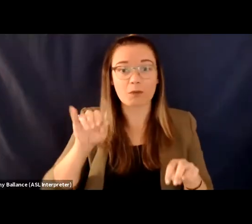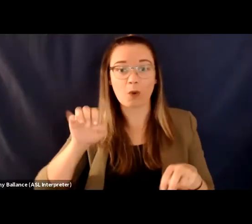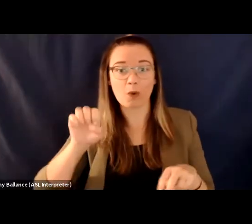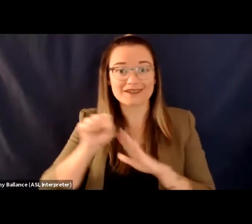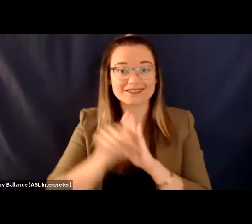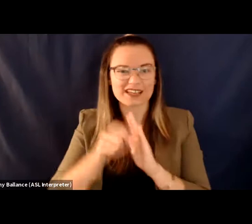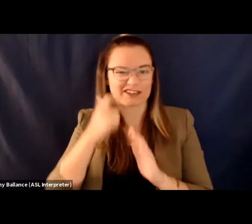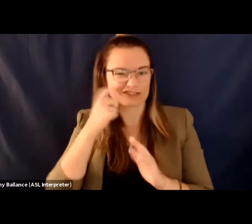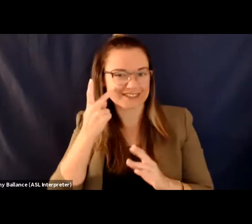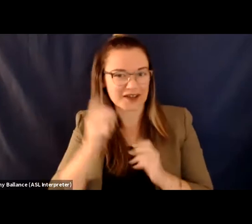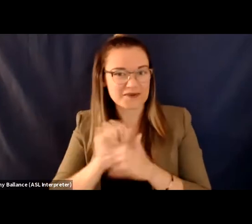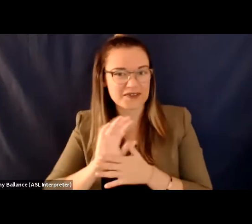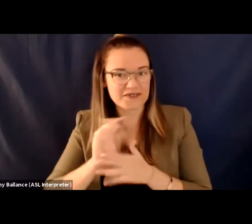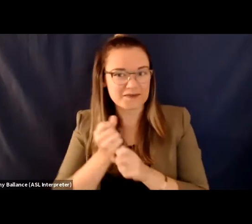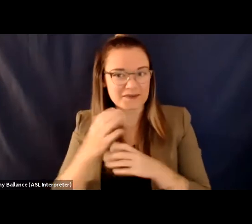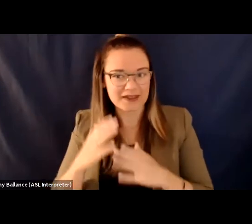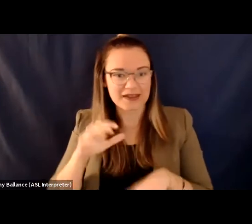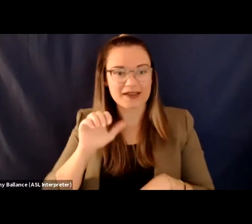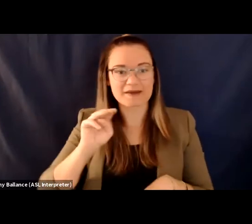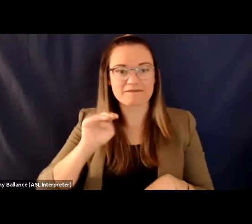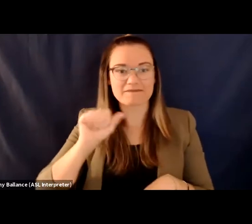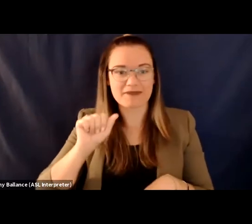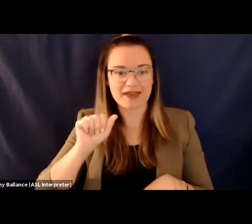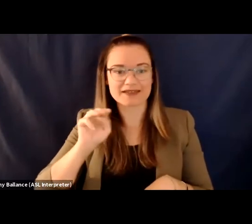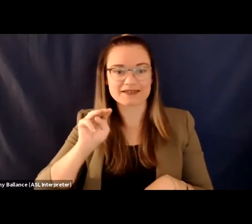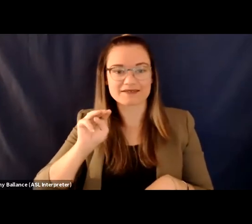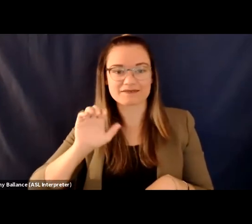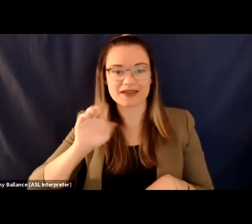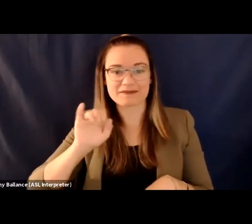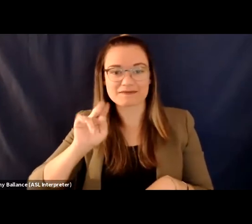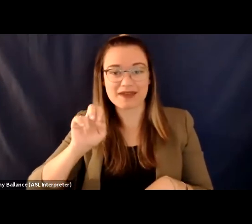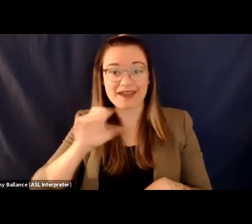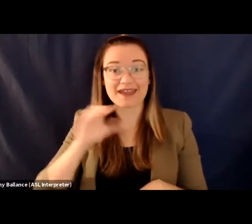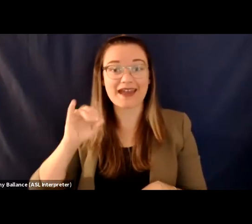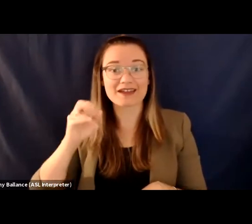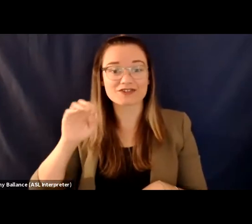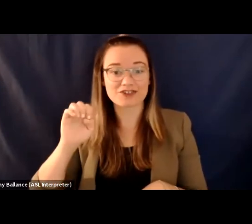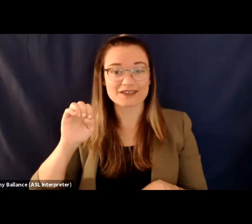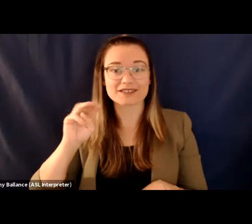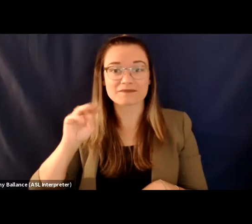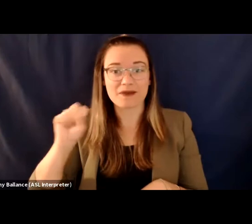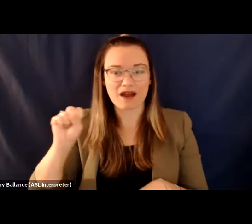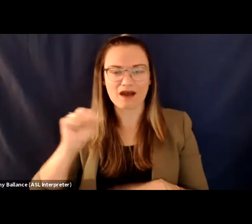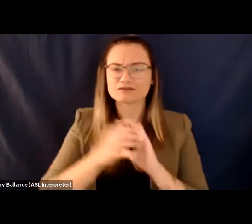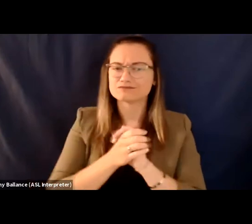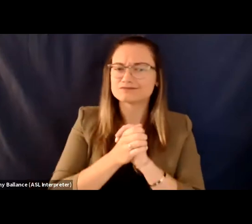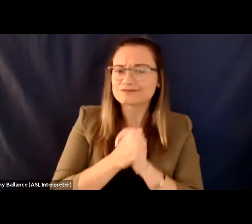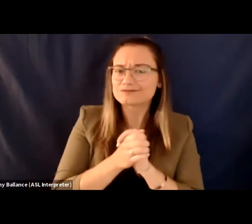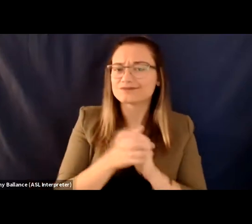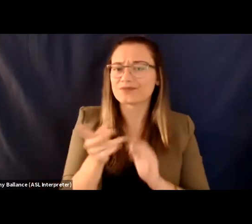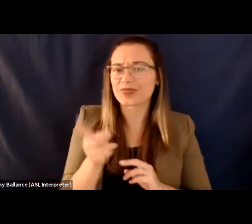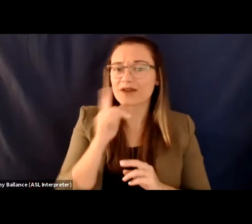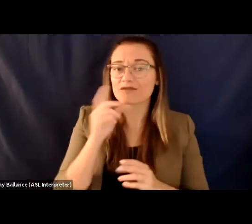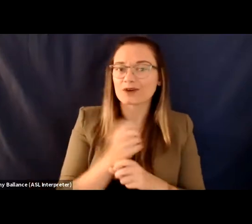the filmmakers, Amanda McBaine and Jesse Moss. I look forward to getting into this with them and congratulating them for winning